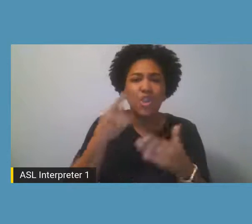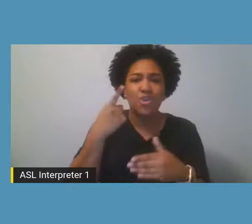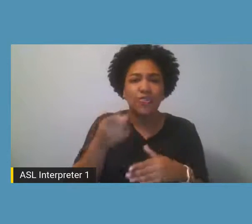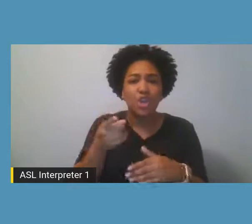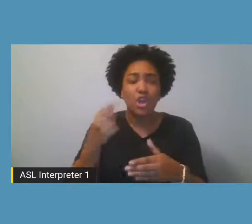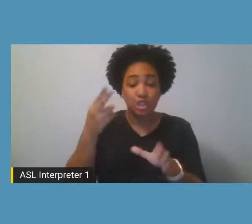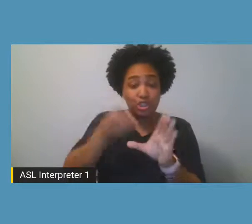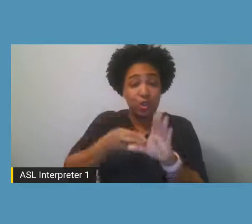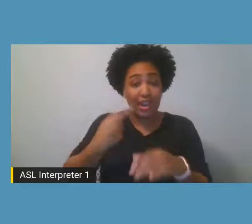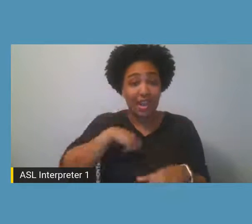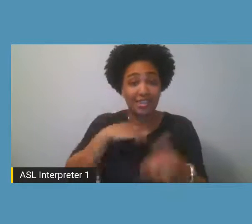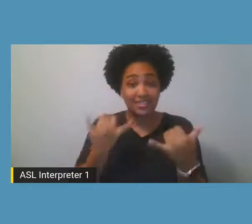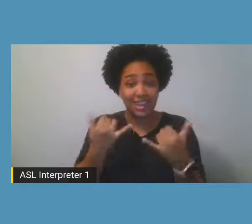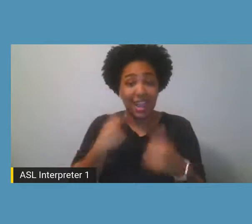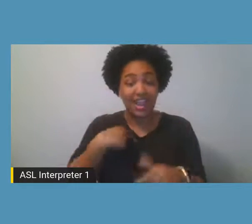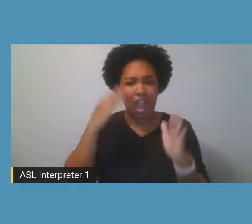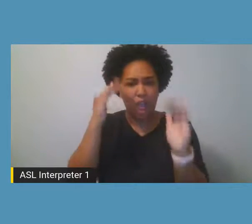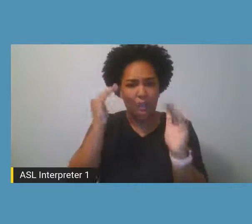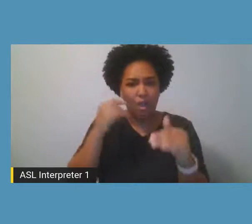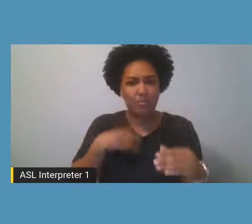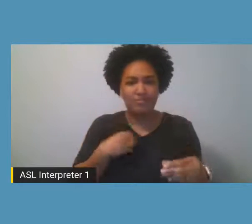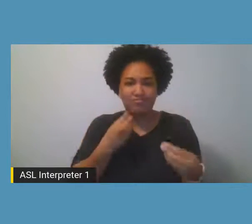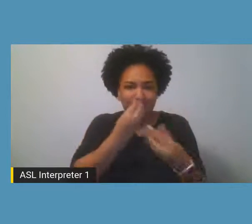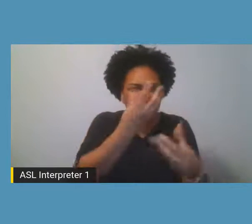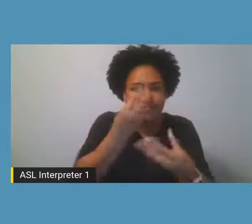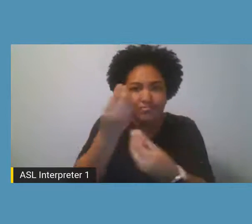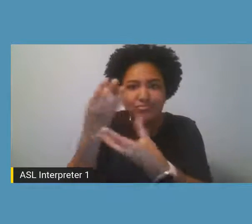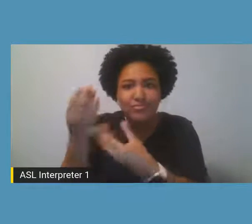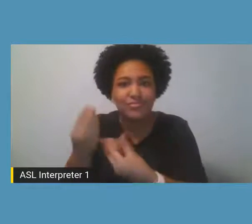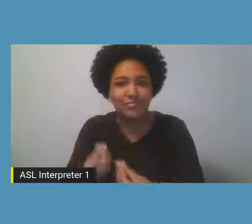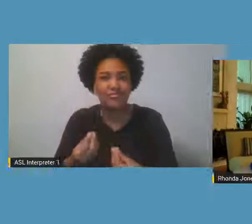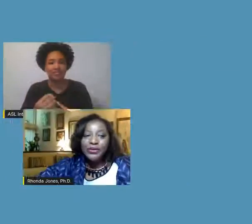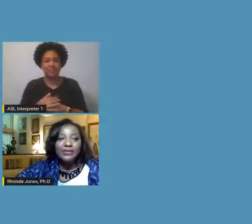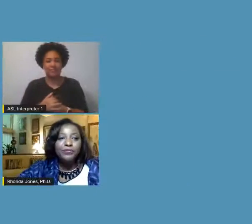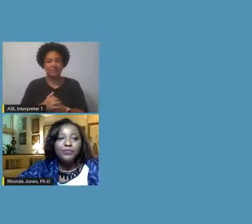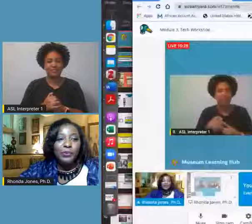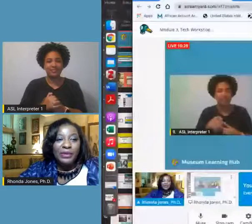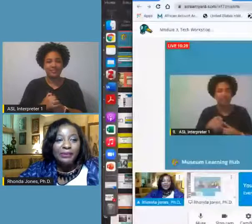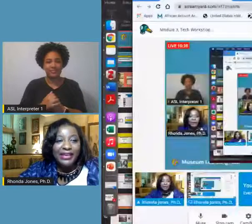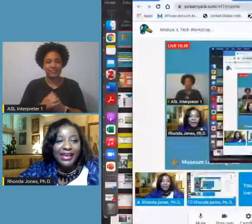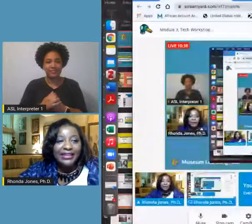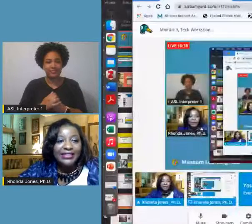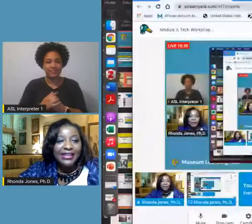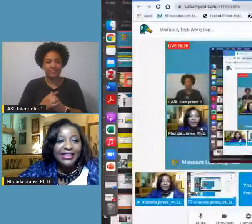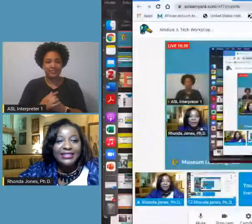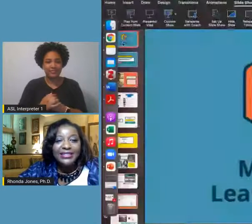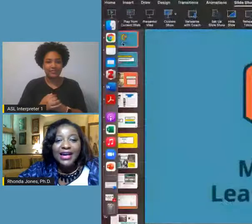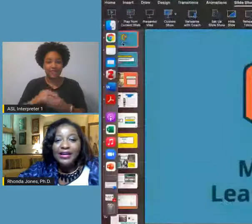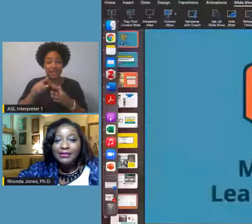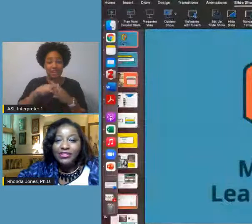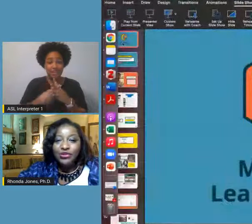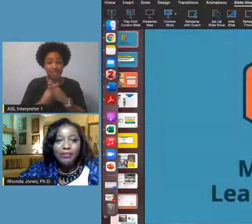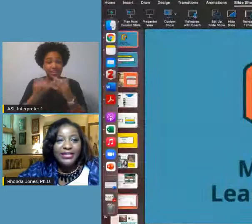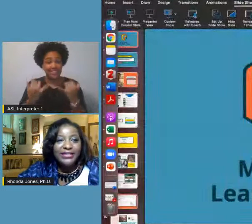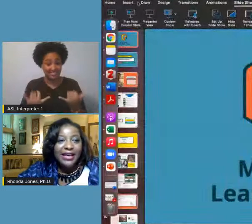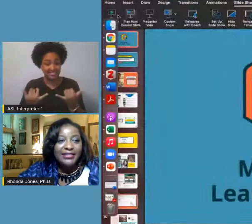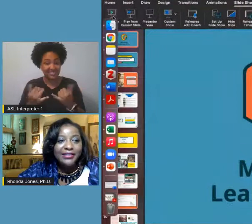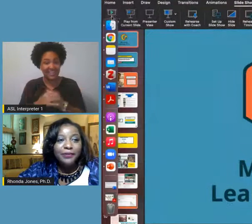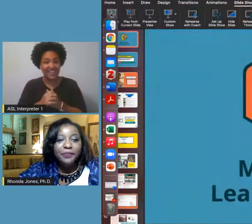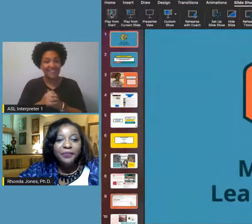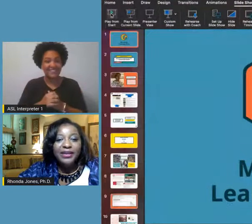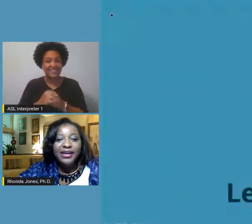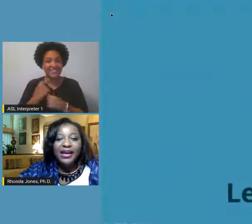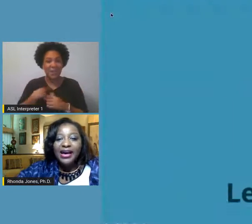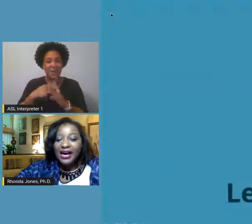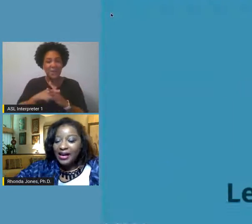And I hope that it's going to be informative and educational for you. So when we begin, let's start my slides